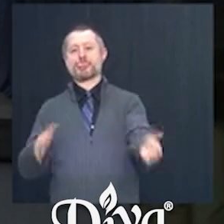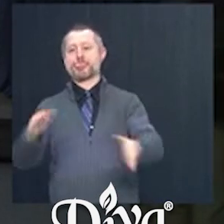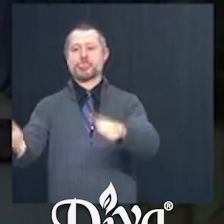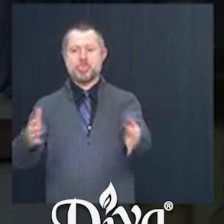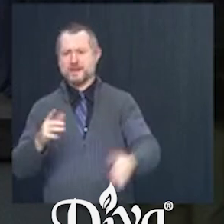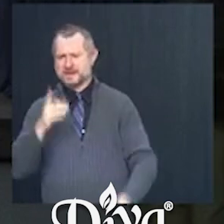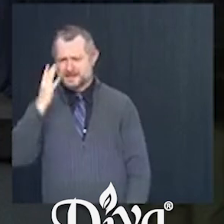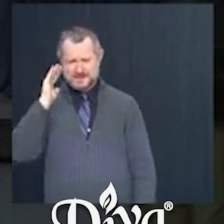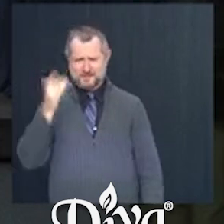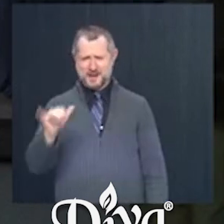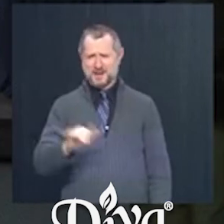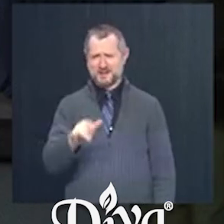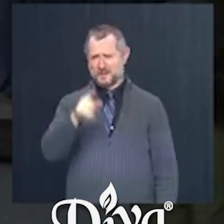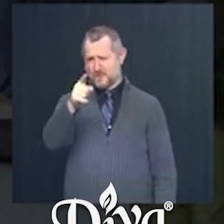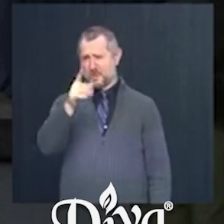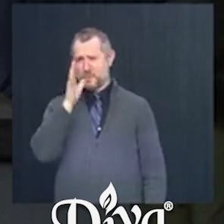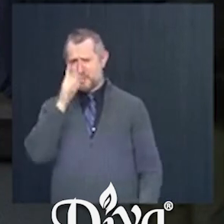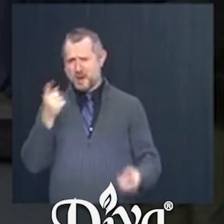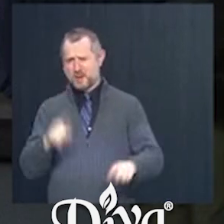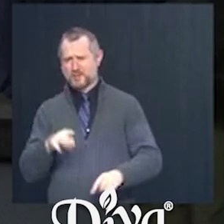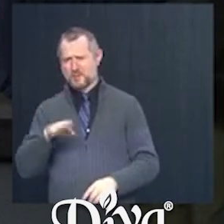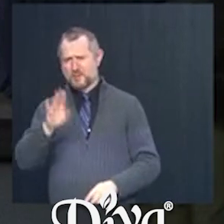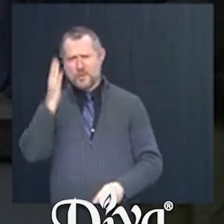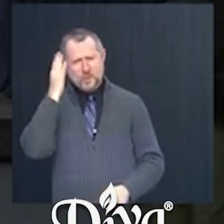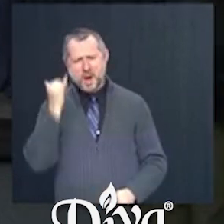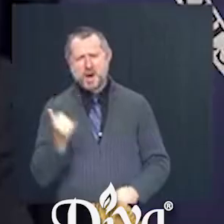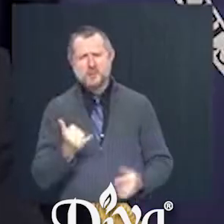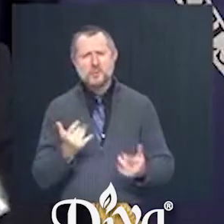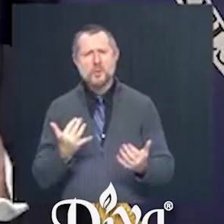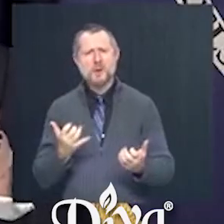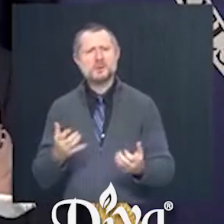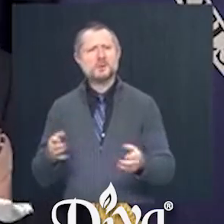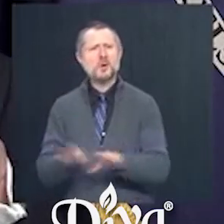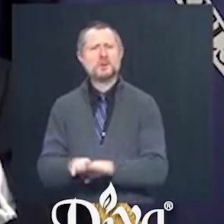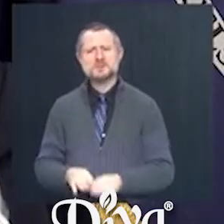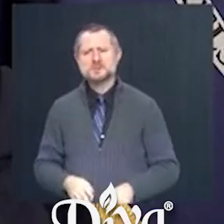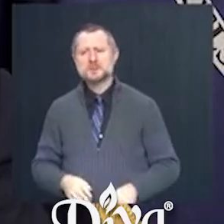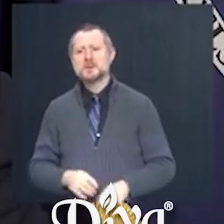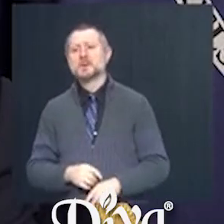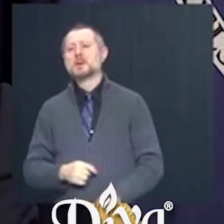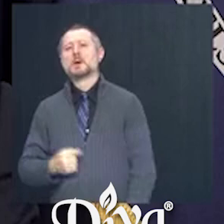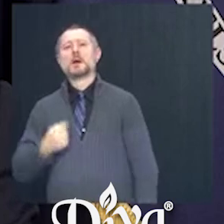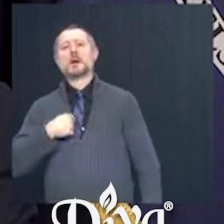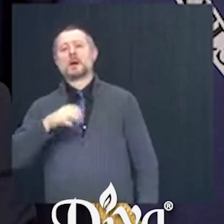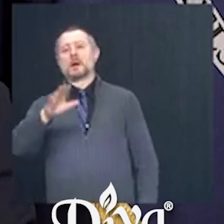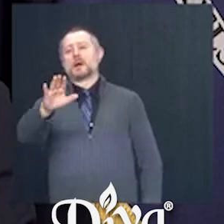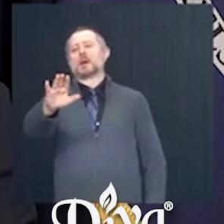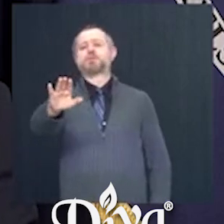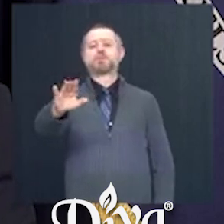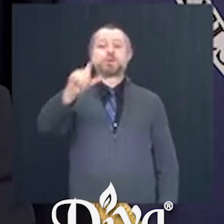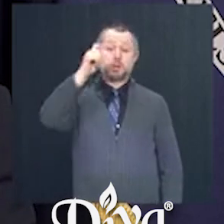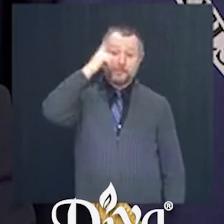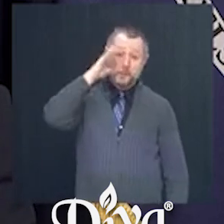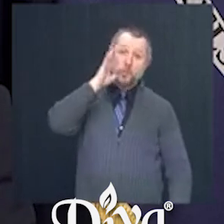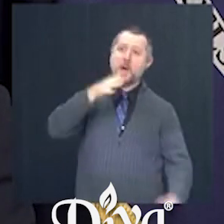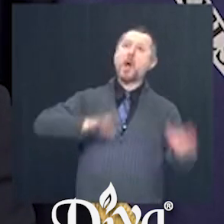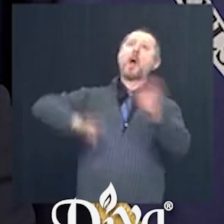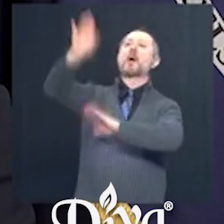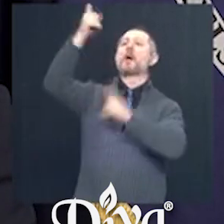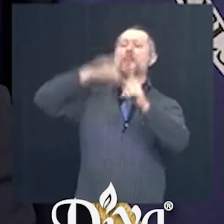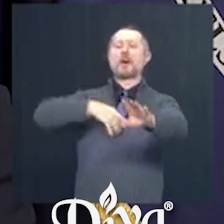it's inevitable, why wait? No, it is not inevitable. You had said earlier, inevitable. I think it